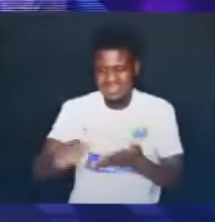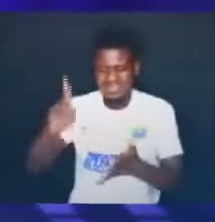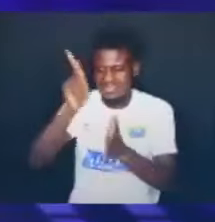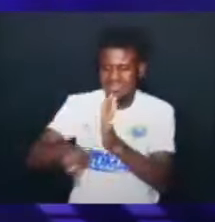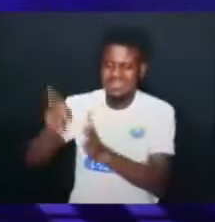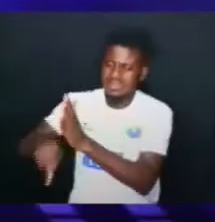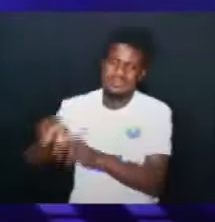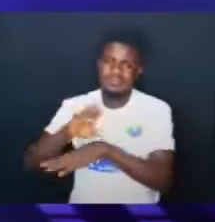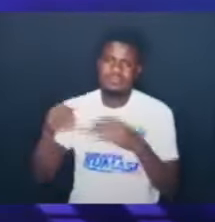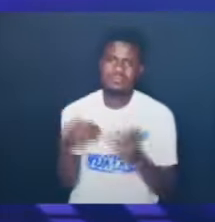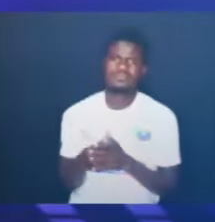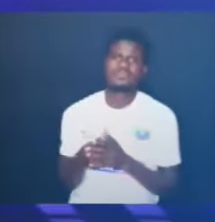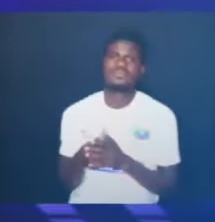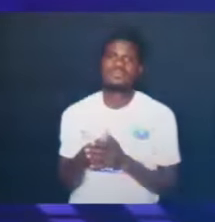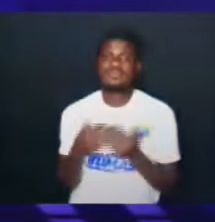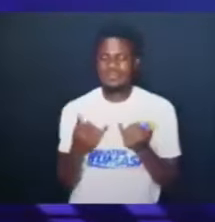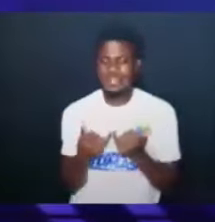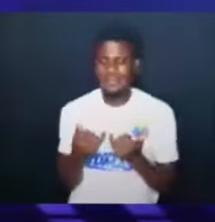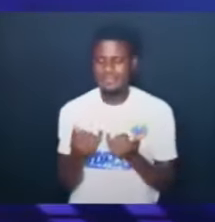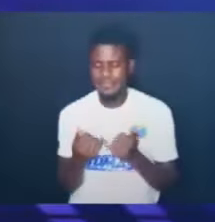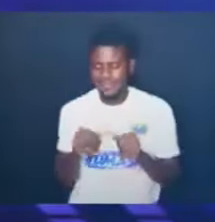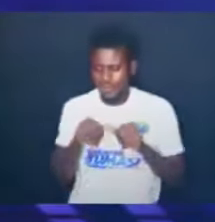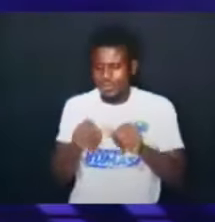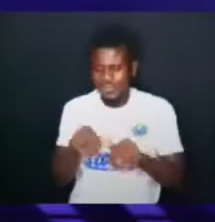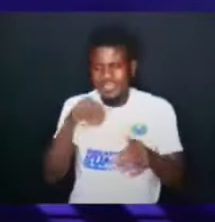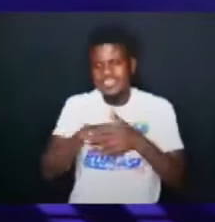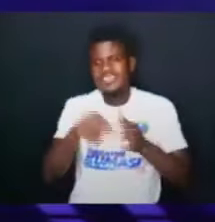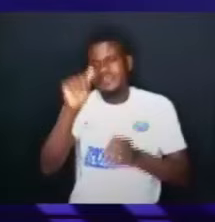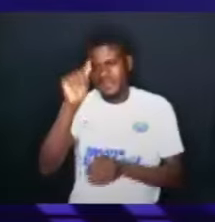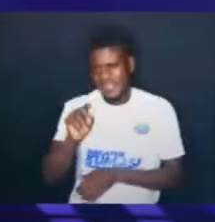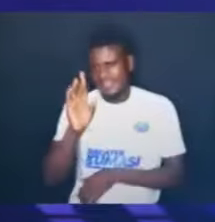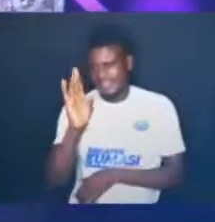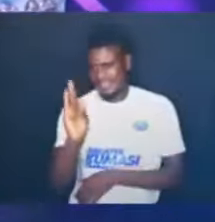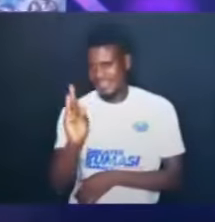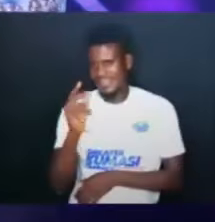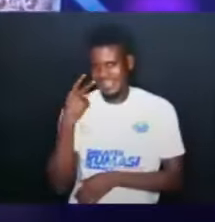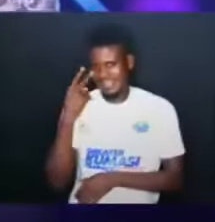will jump to verse 7 to see how Saul executed the command.